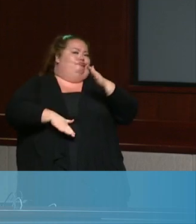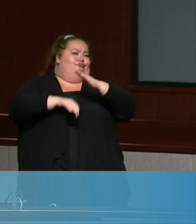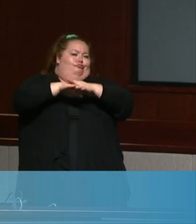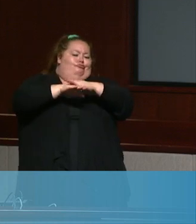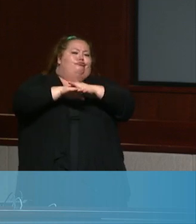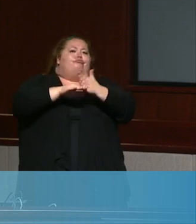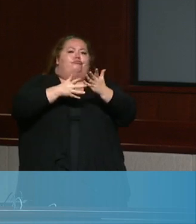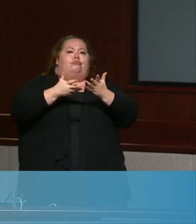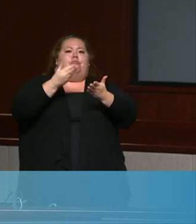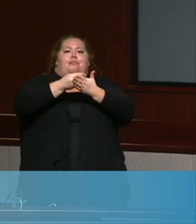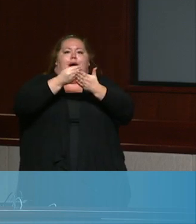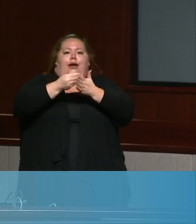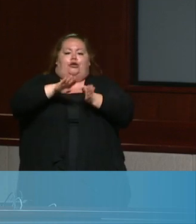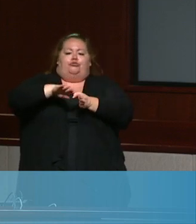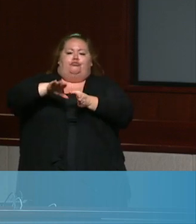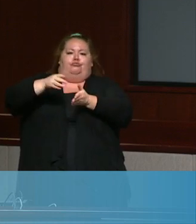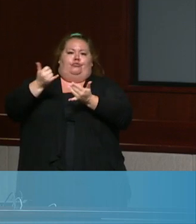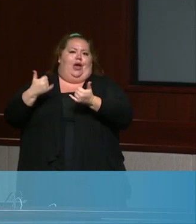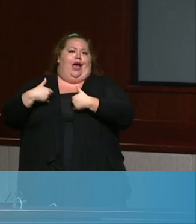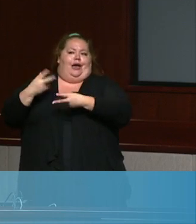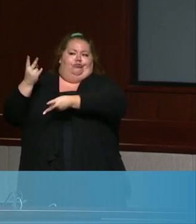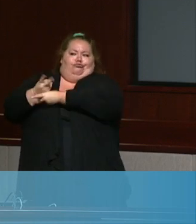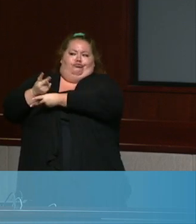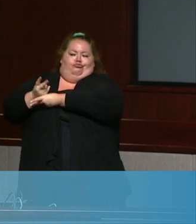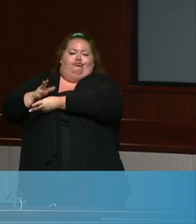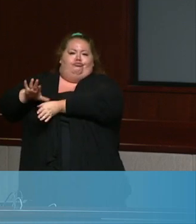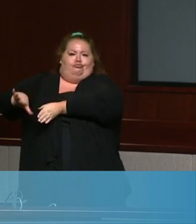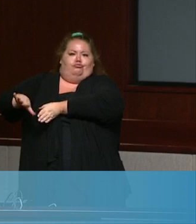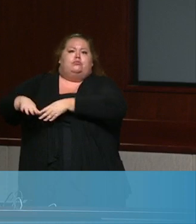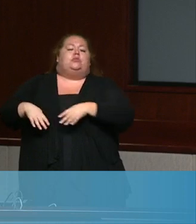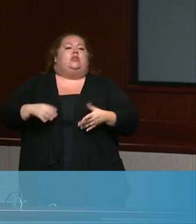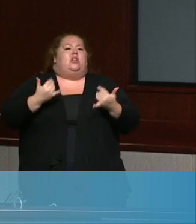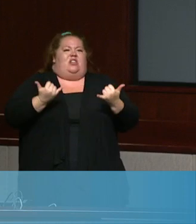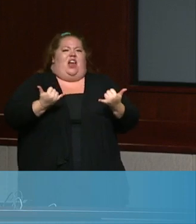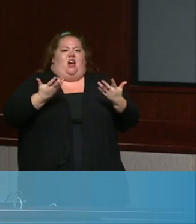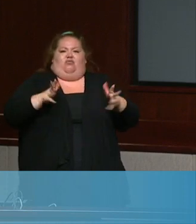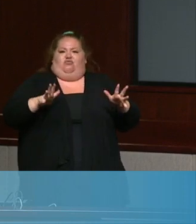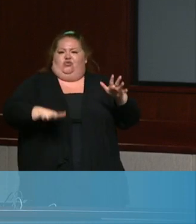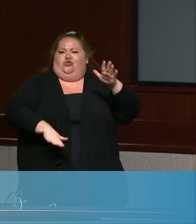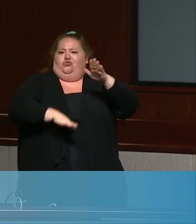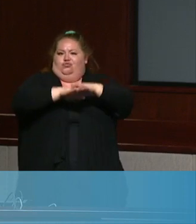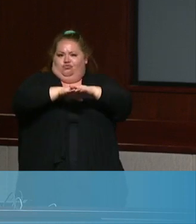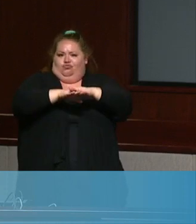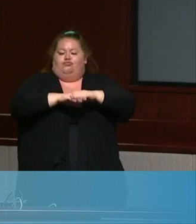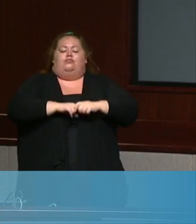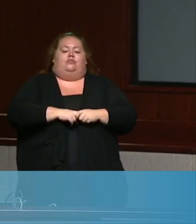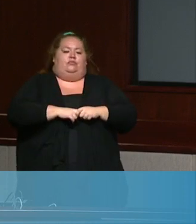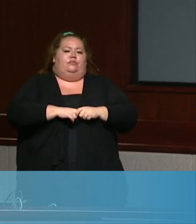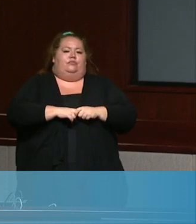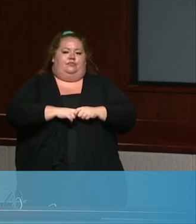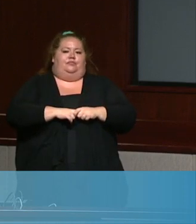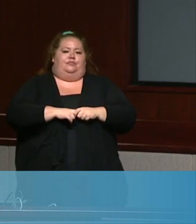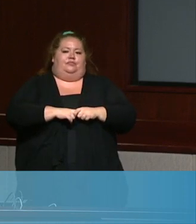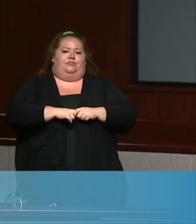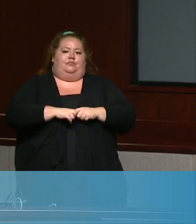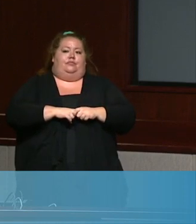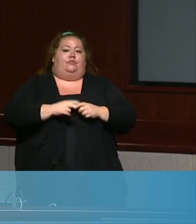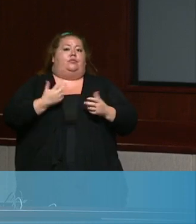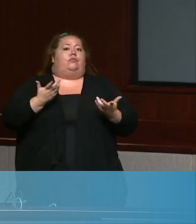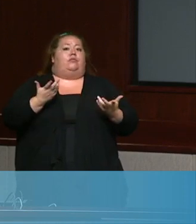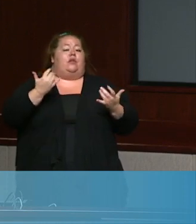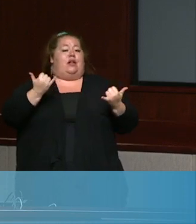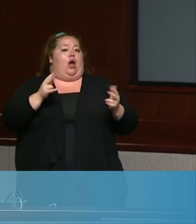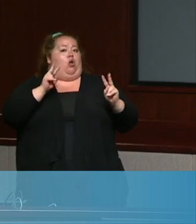been set aside, and we look toward and forward to potentially